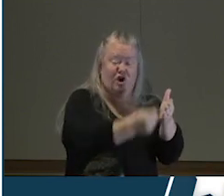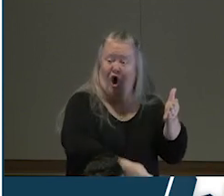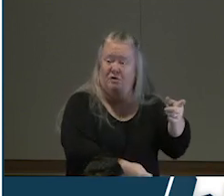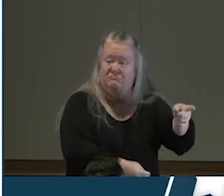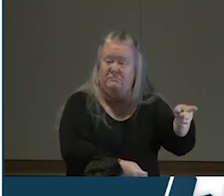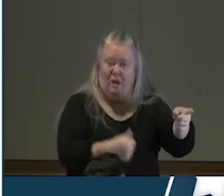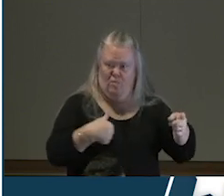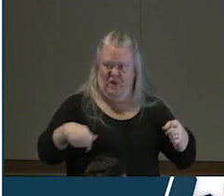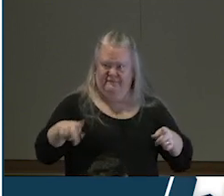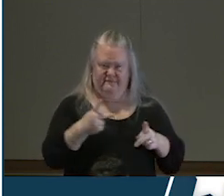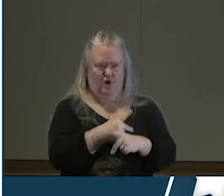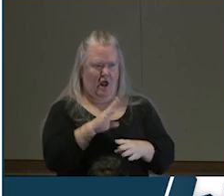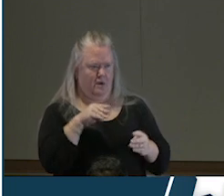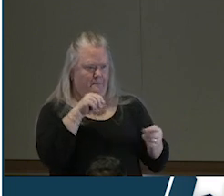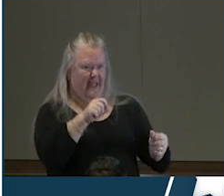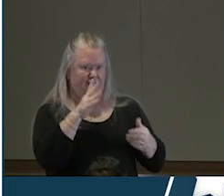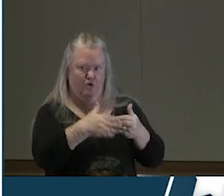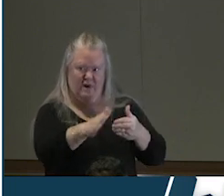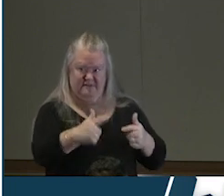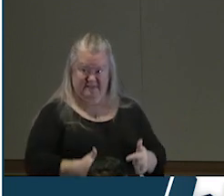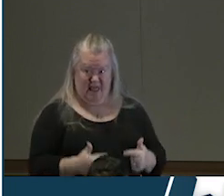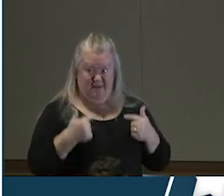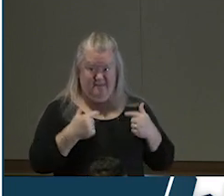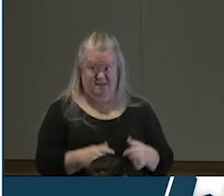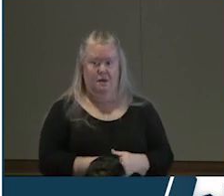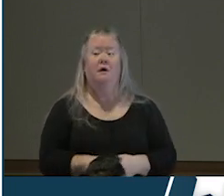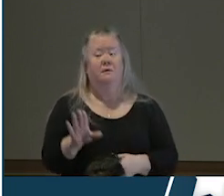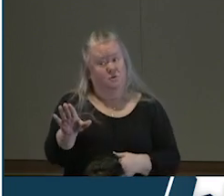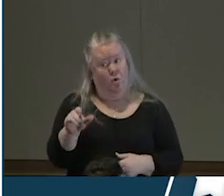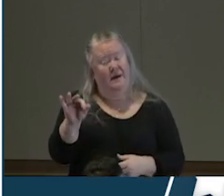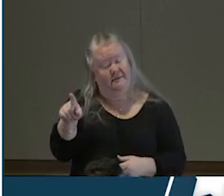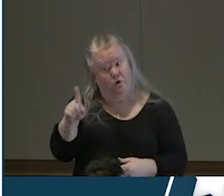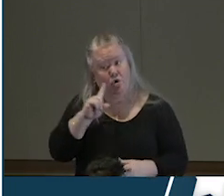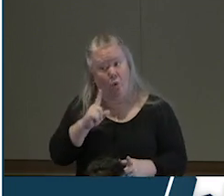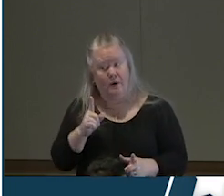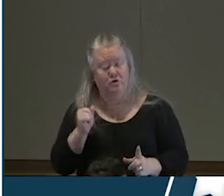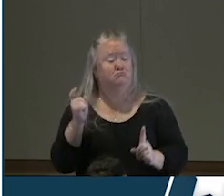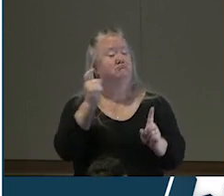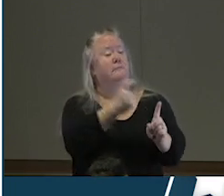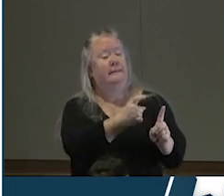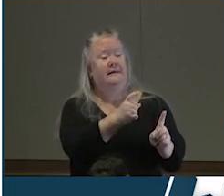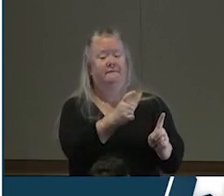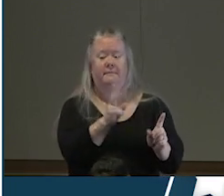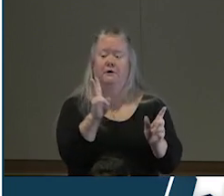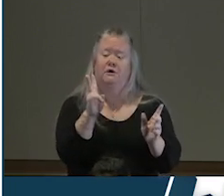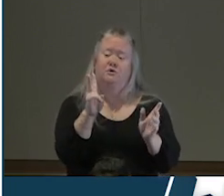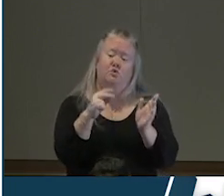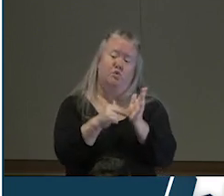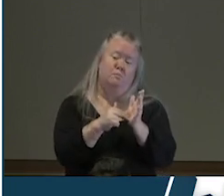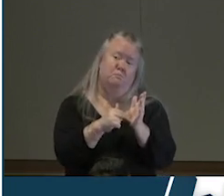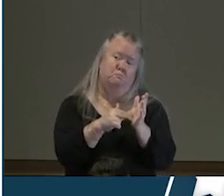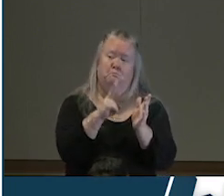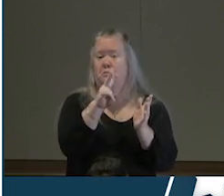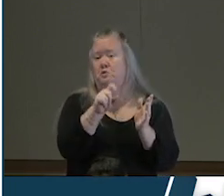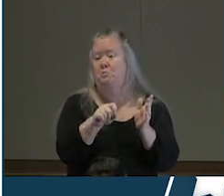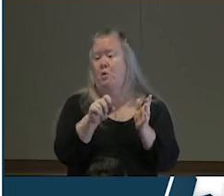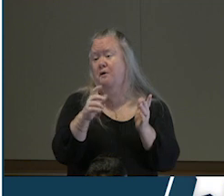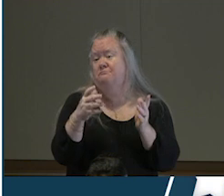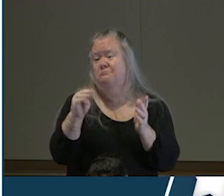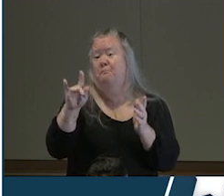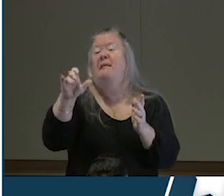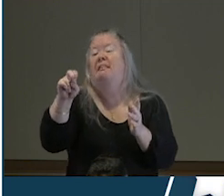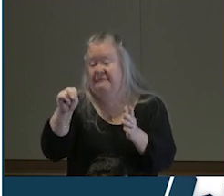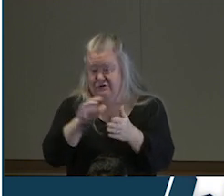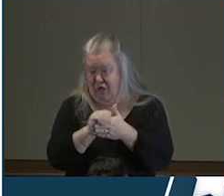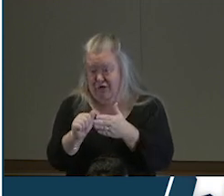we have to figure out how to pay for it for the rest of his life. So unless you're going to leave him $2+ million, right, where